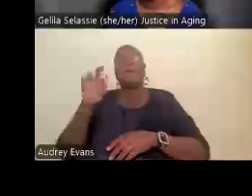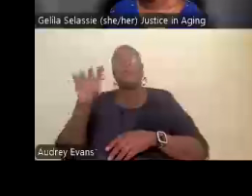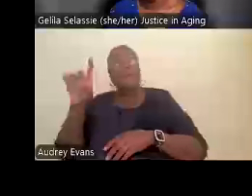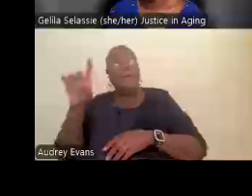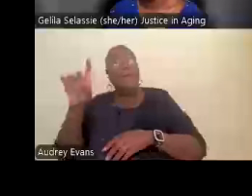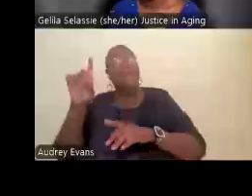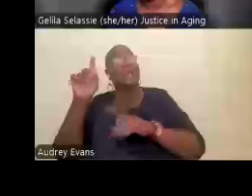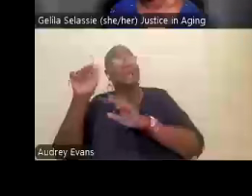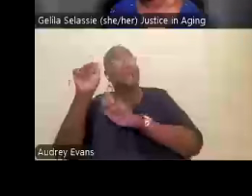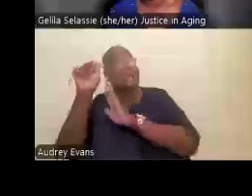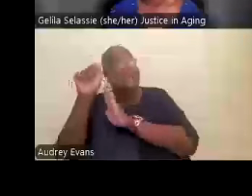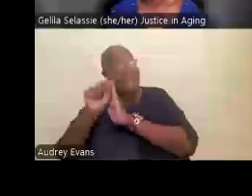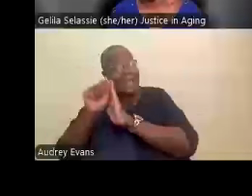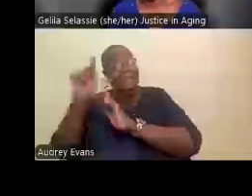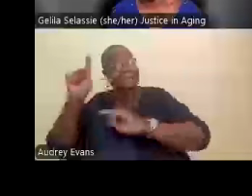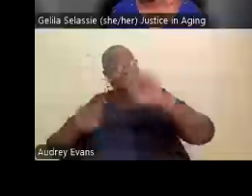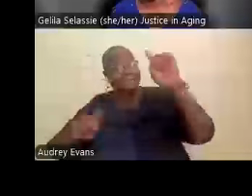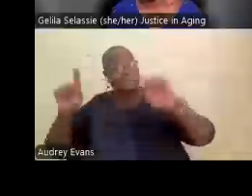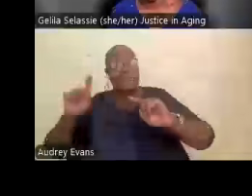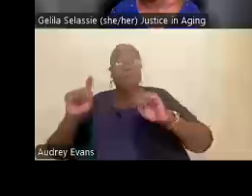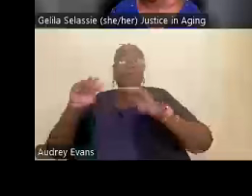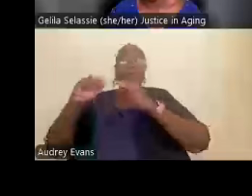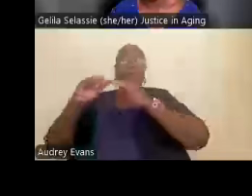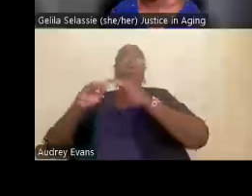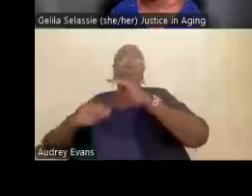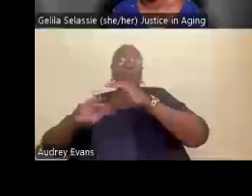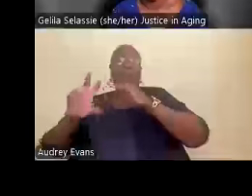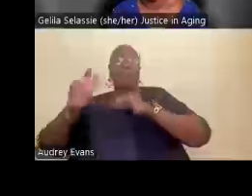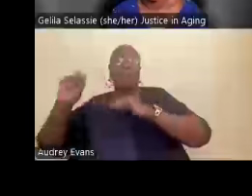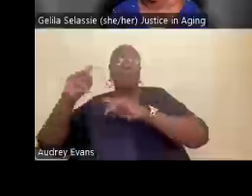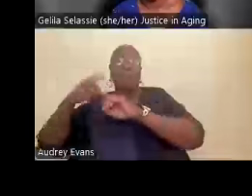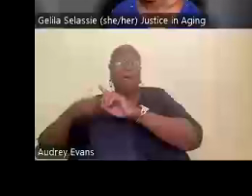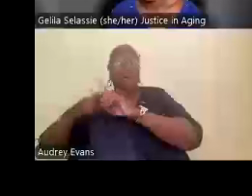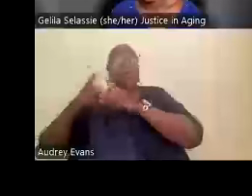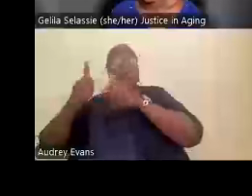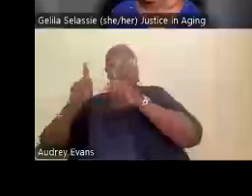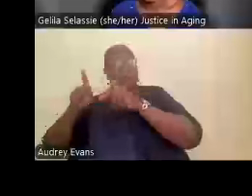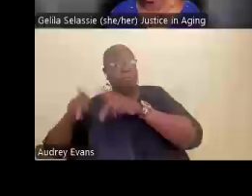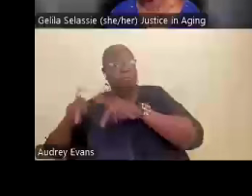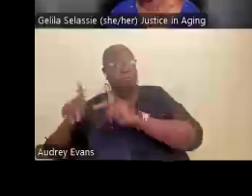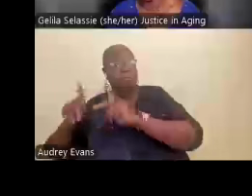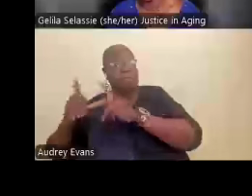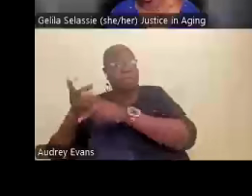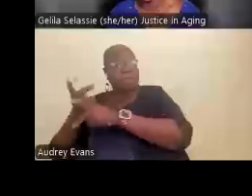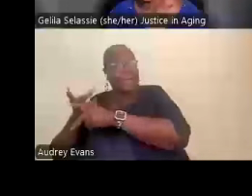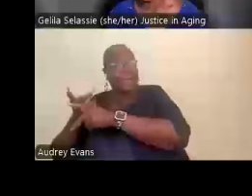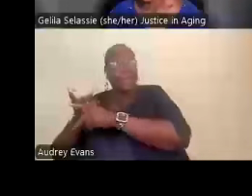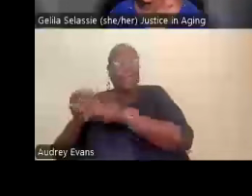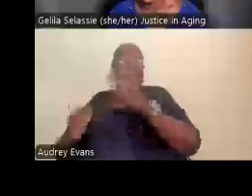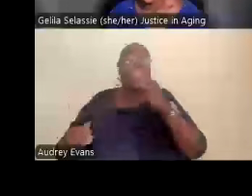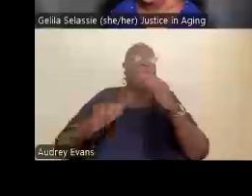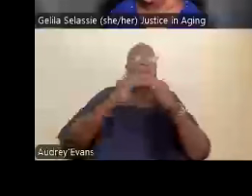state. It can be as little as $30 a month is how much a person's allowed to keep, or as much as